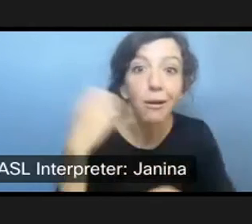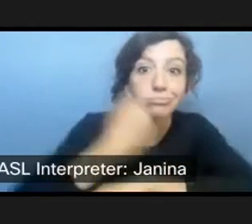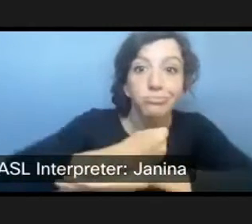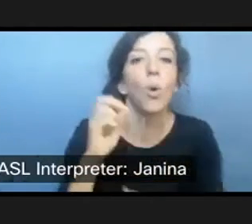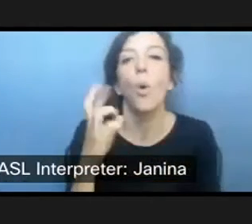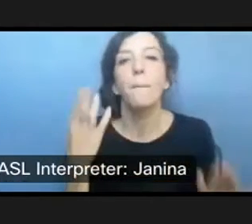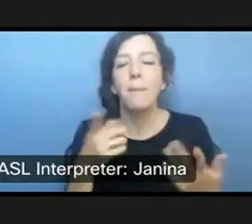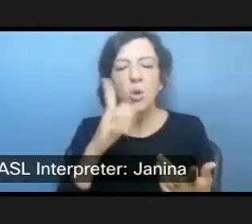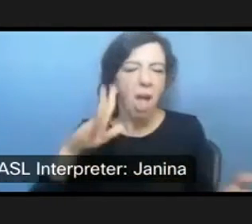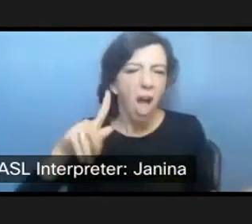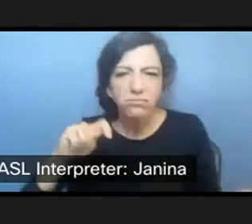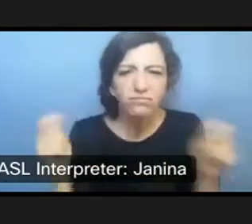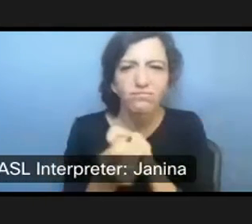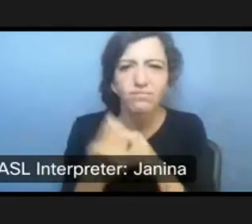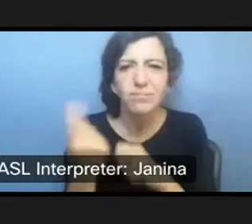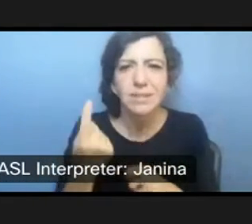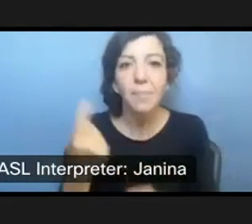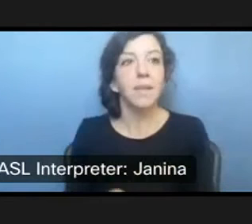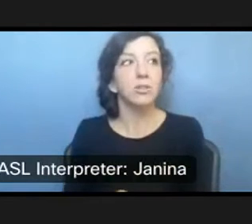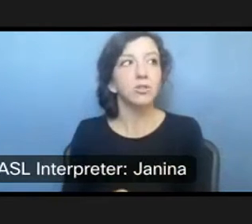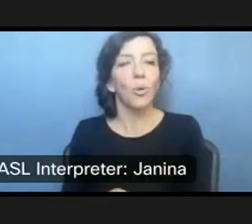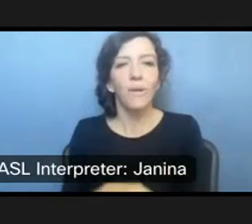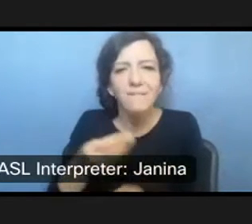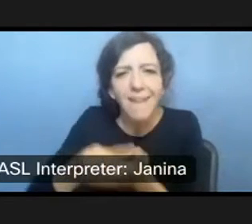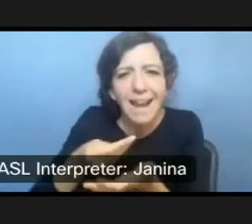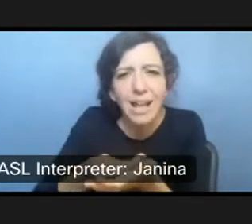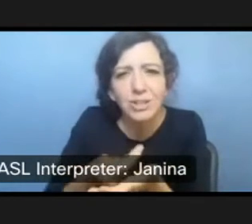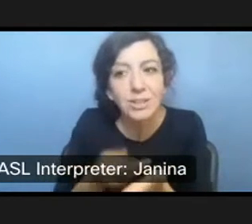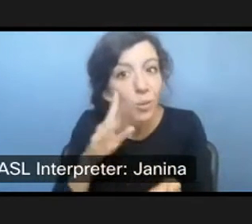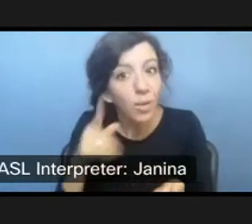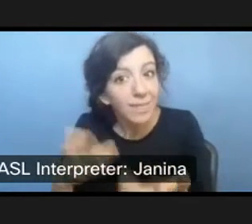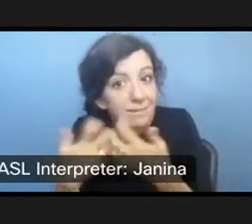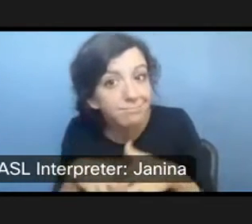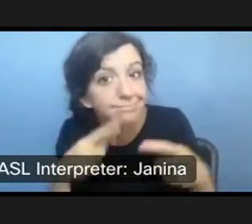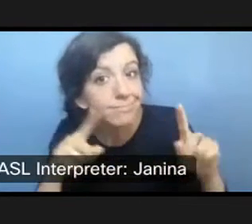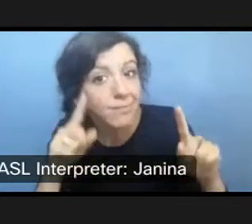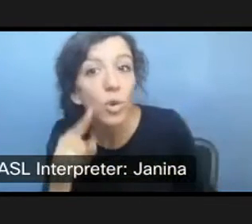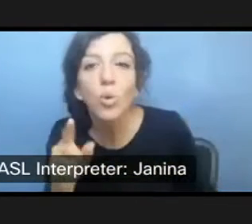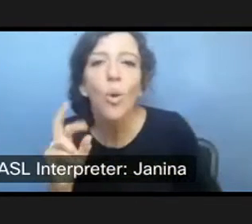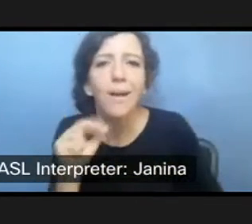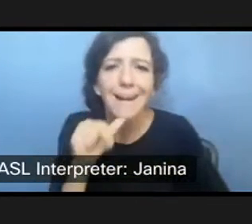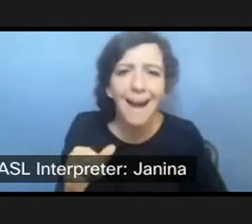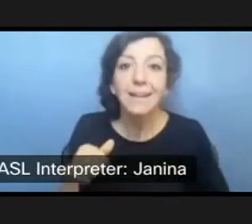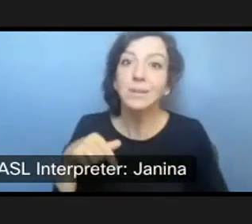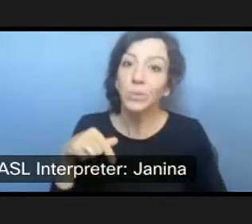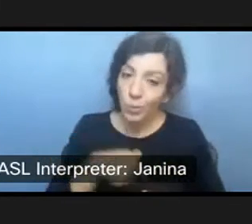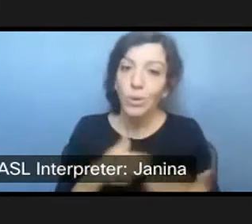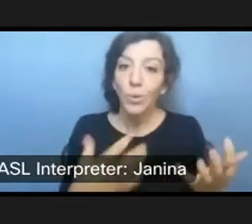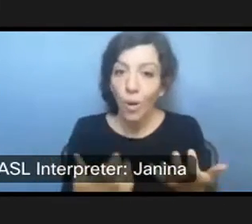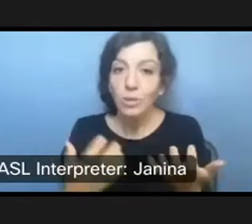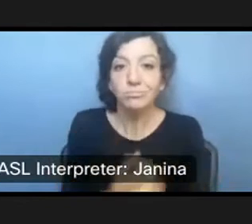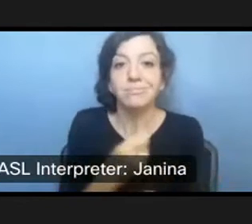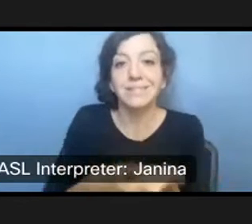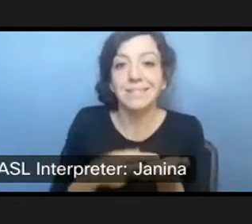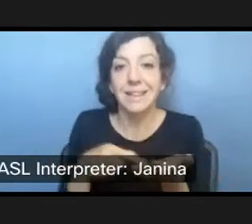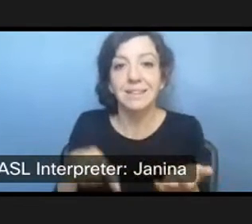things, and financially, is this going to work out for you? Like we want to be able to have these discussions. So that's part of this as well, is that we don't need like